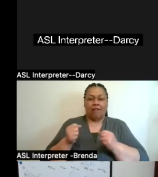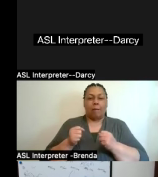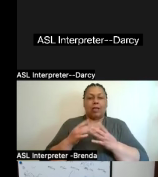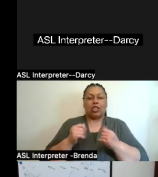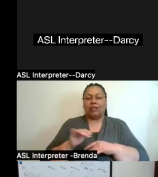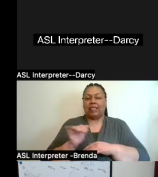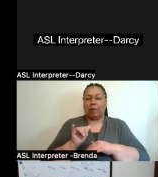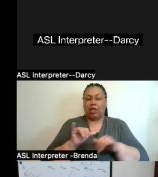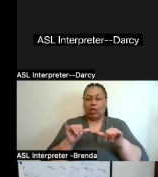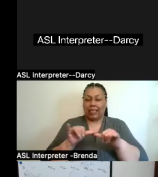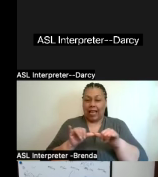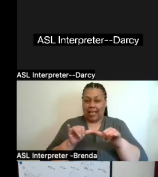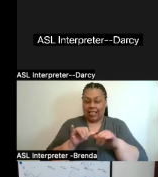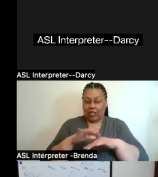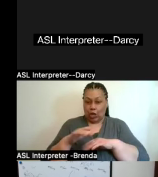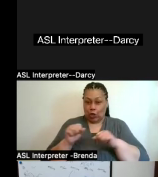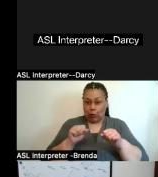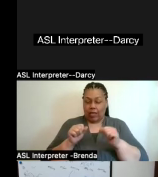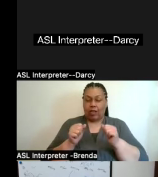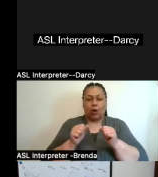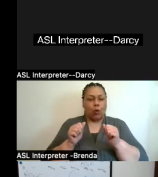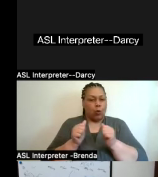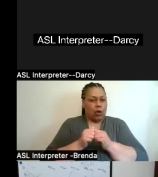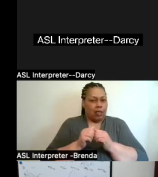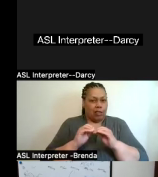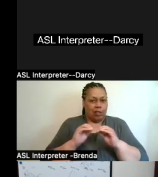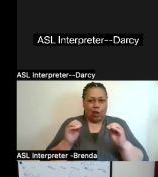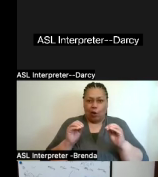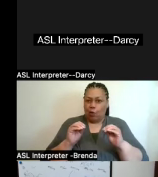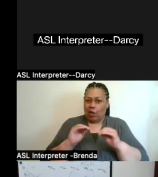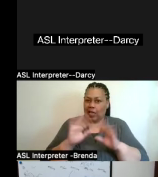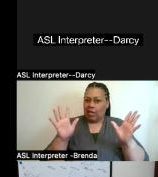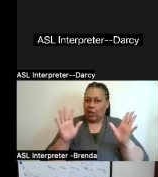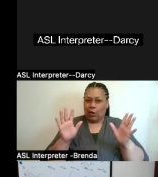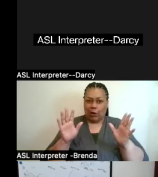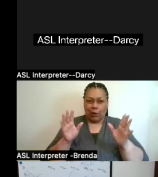similarly sized earthquakes with no clear main shock.